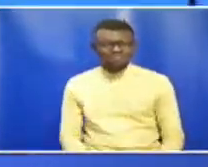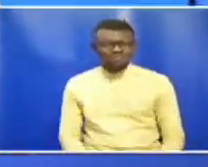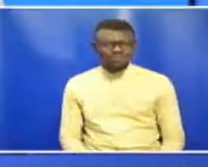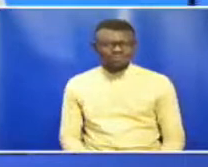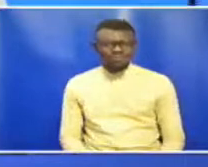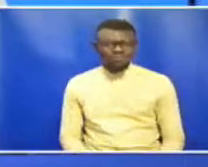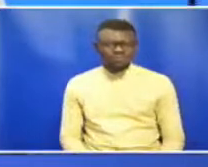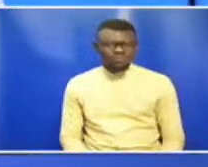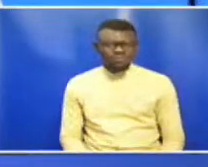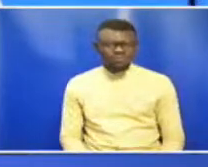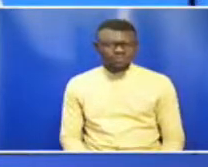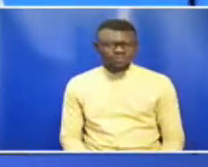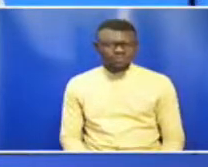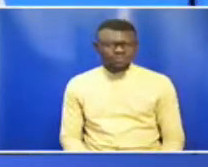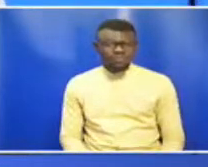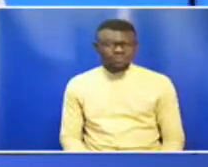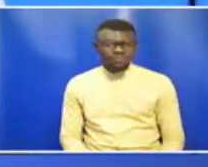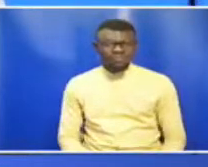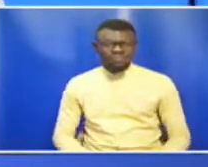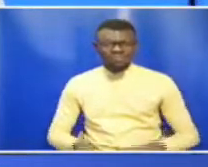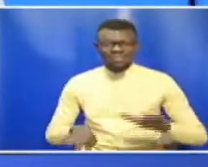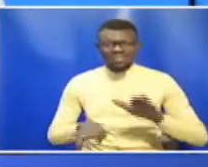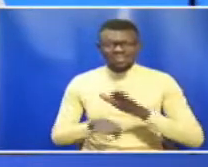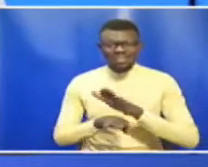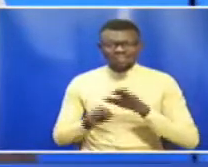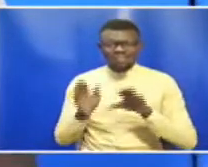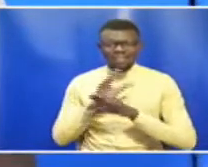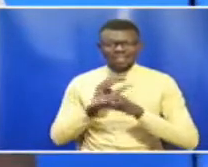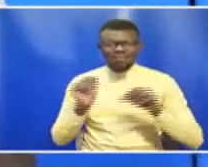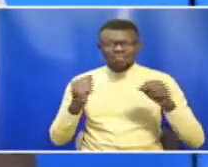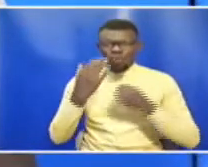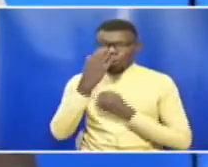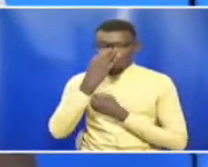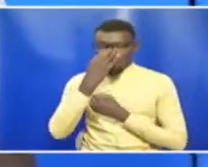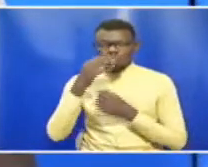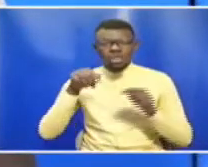Meanwhile, Deputy President William Ruto today continued his onslaught to conquer